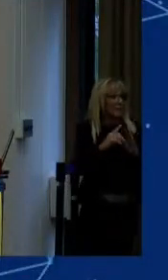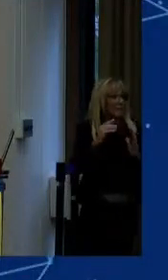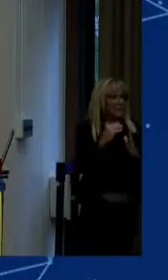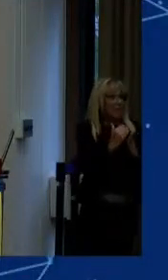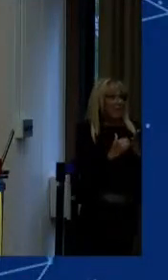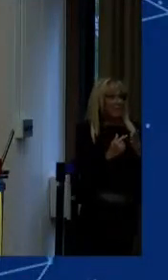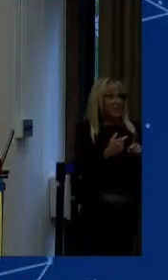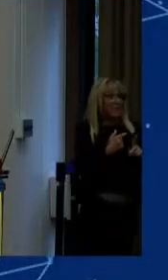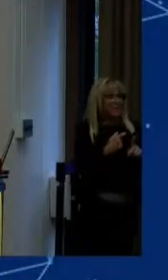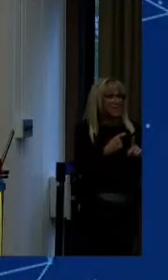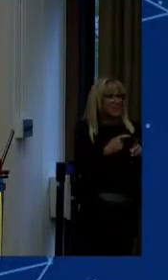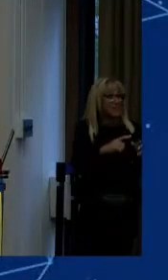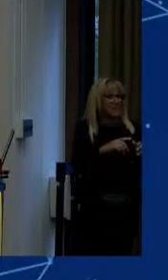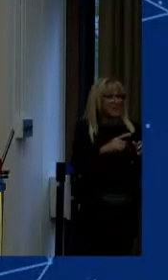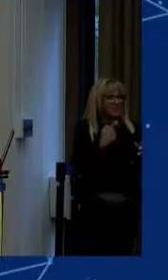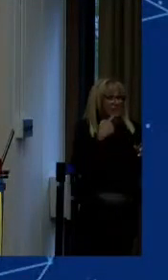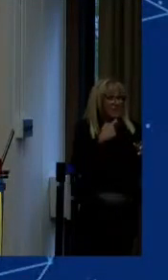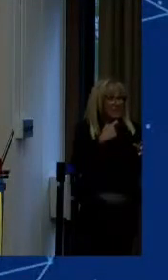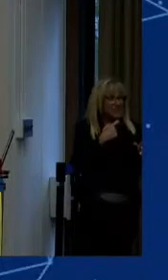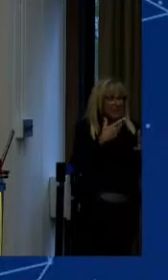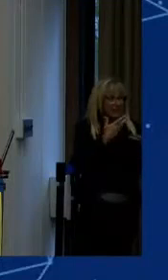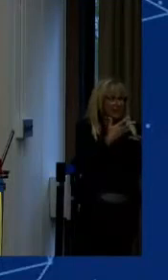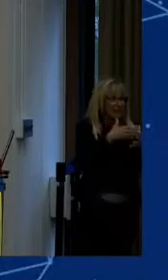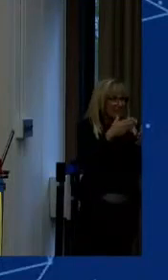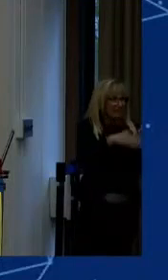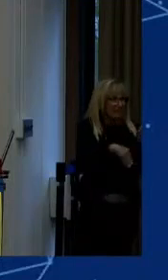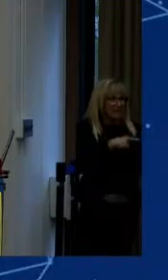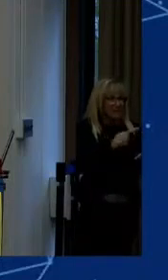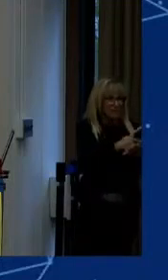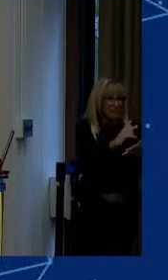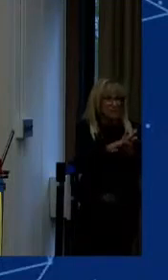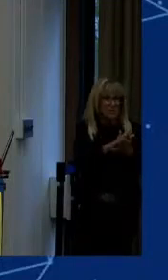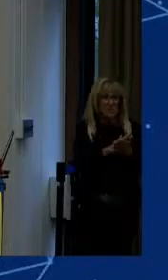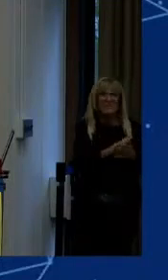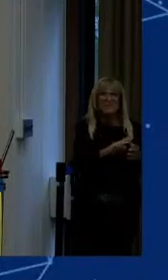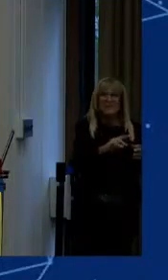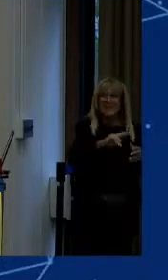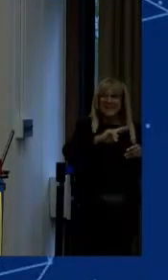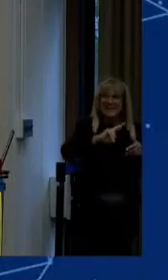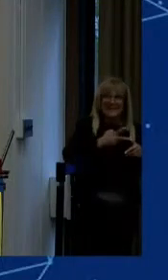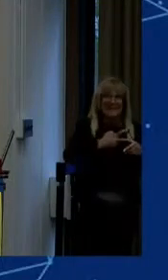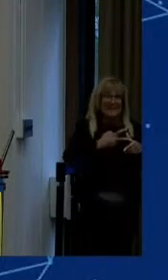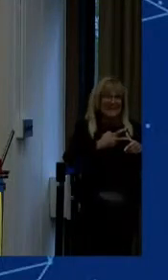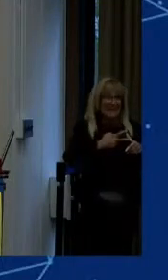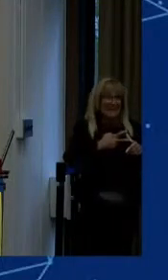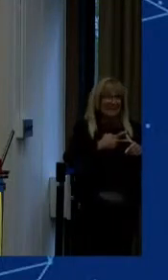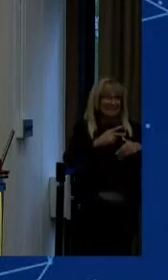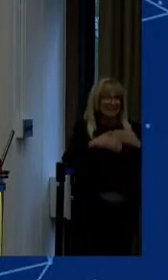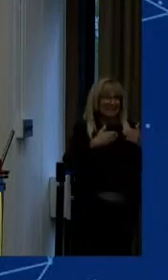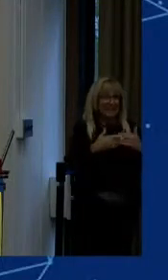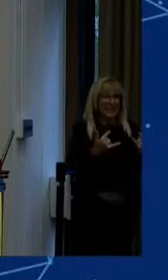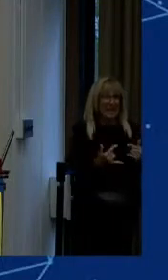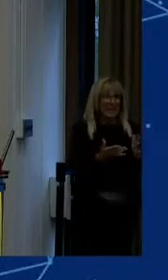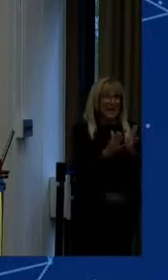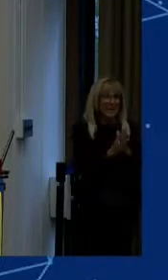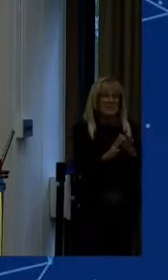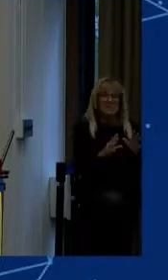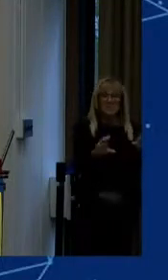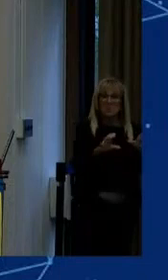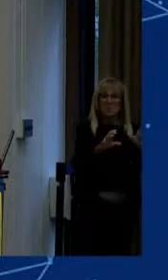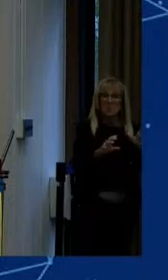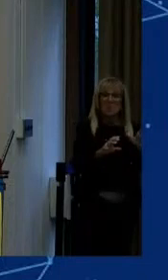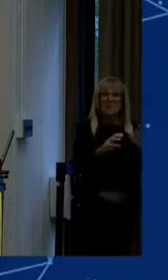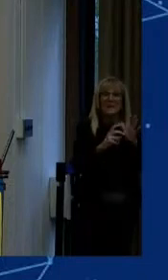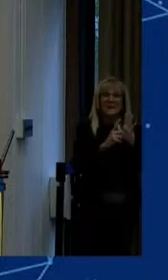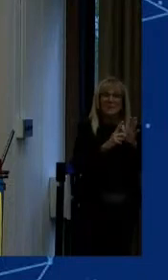straight out of grad school. And I made it to the second round, and now I'm asked to do a demonstration lesson in a high school